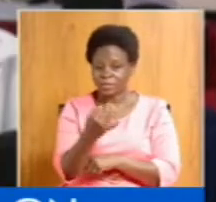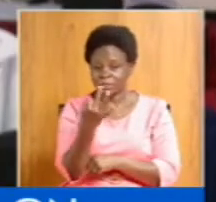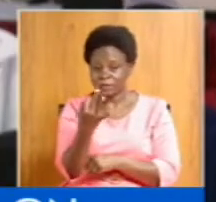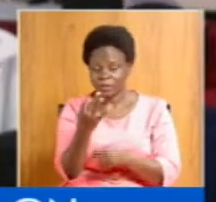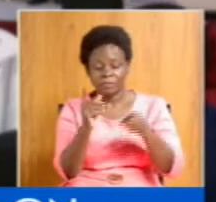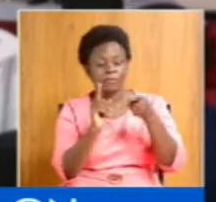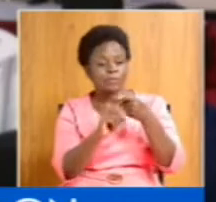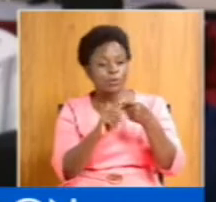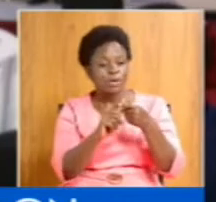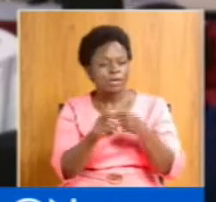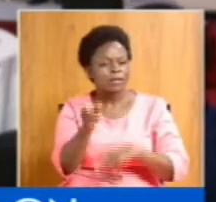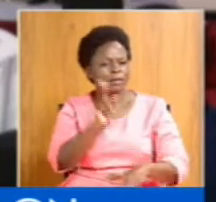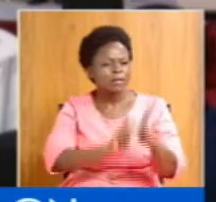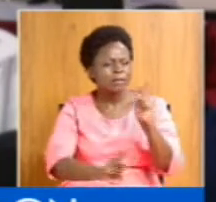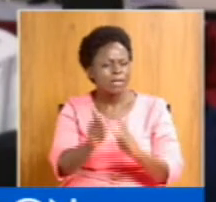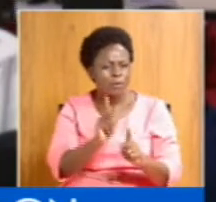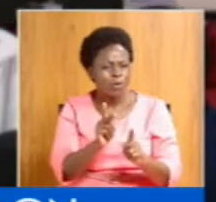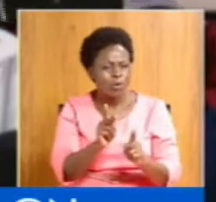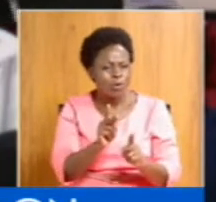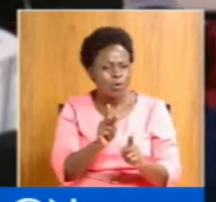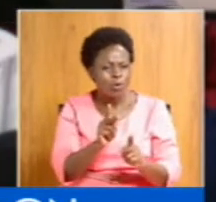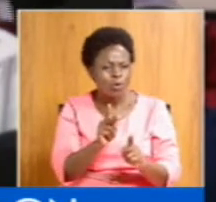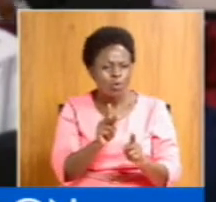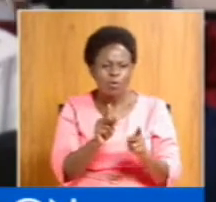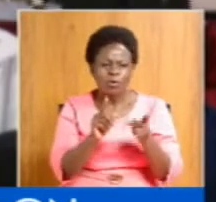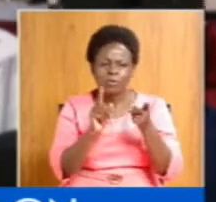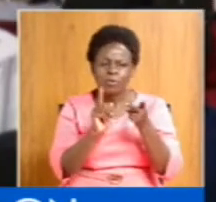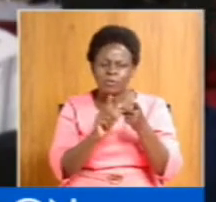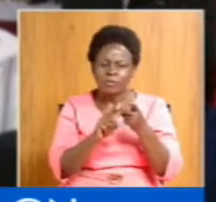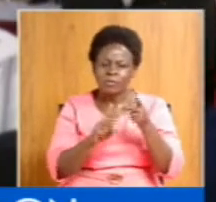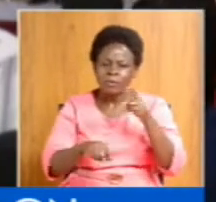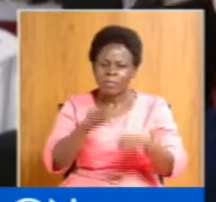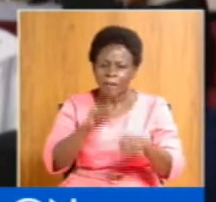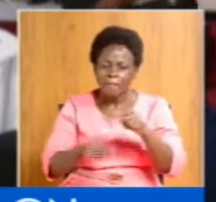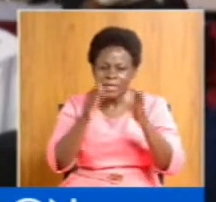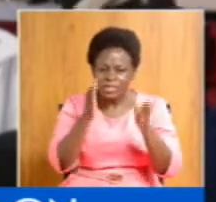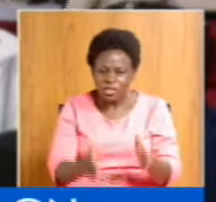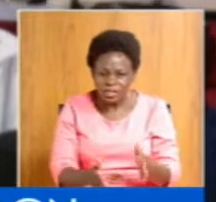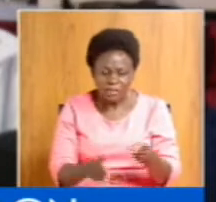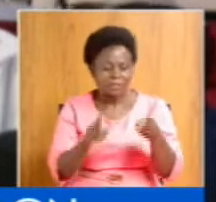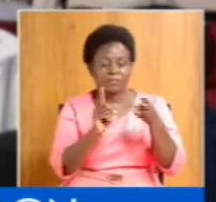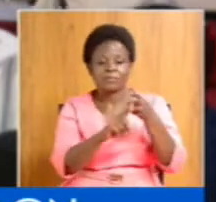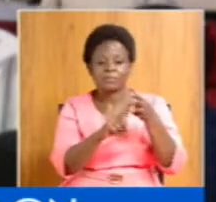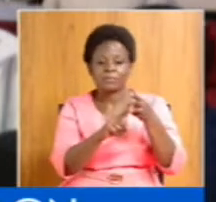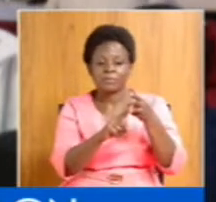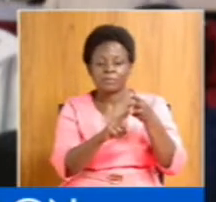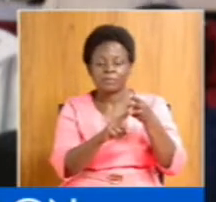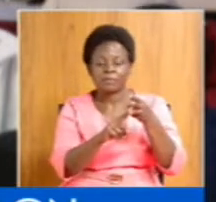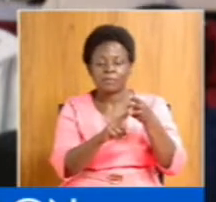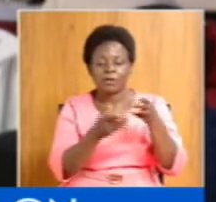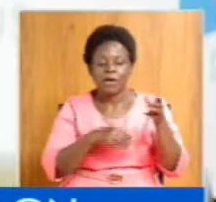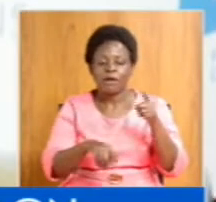One are the citizens, two are the politicians, and three, we have